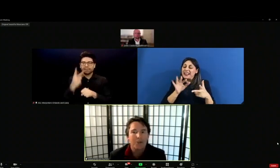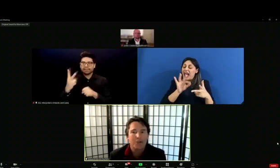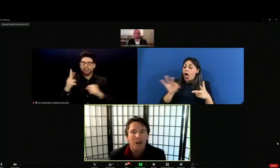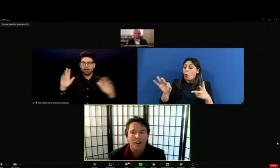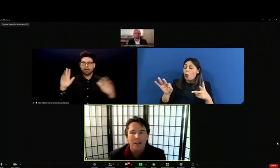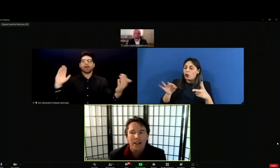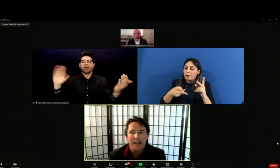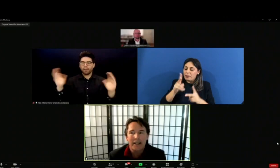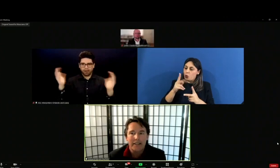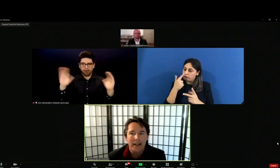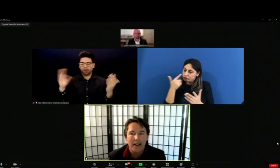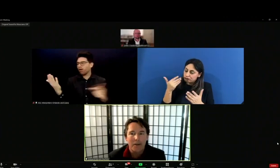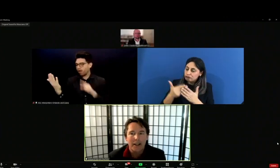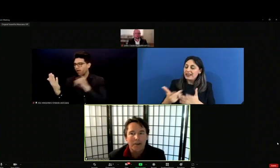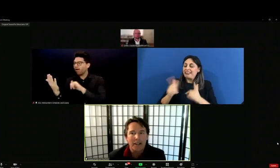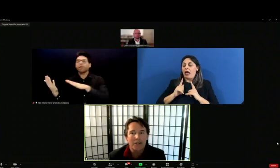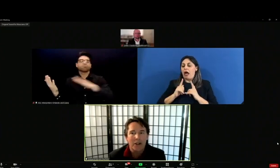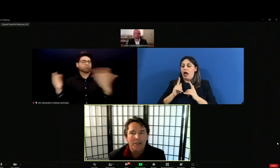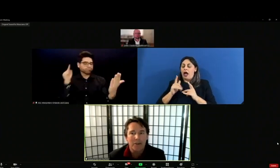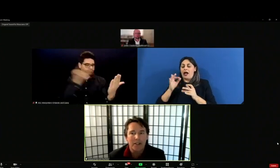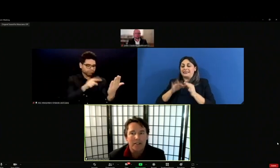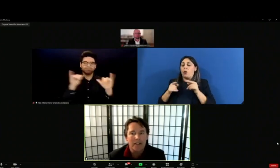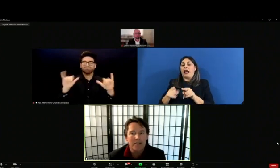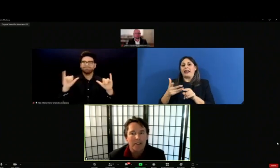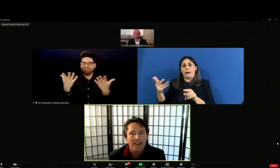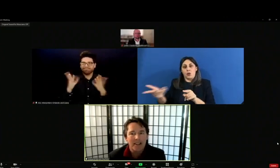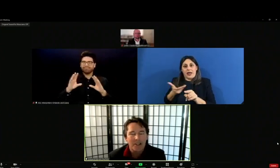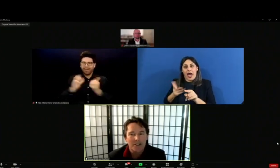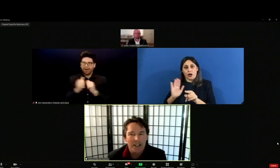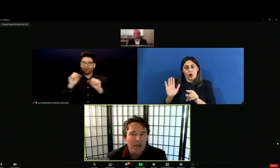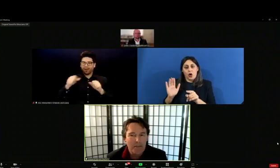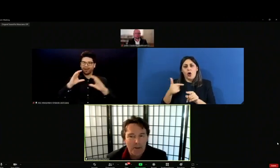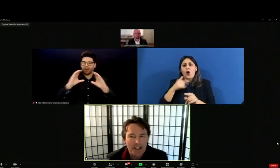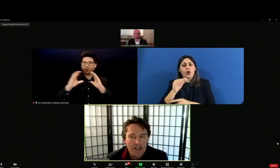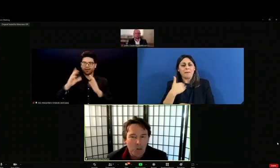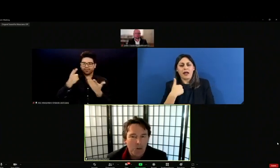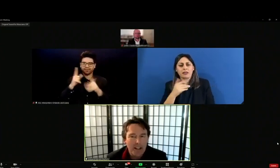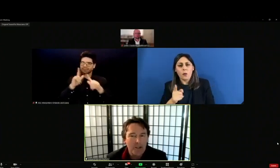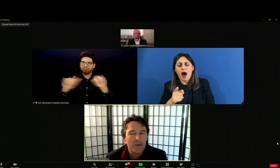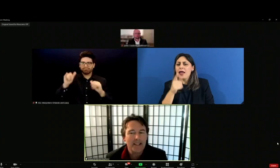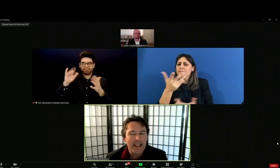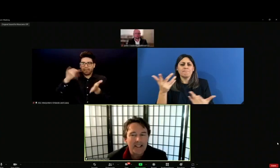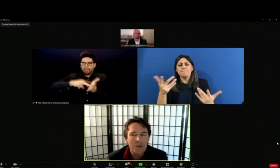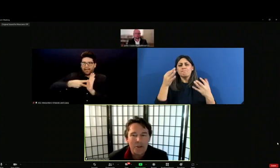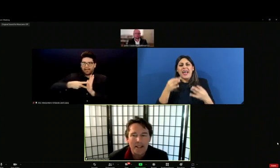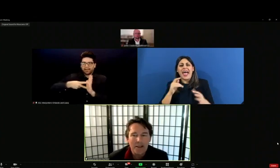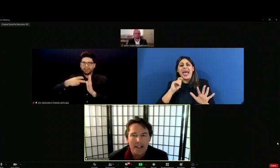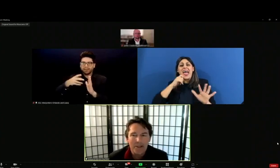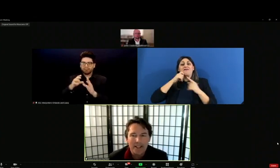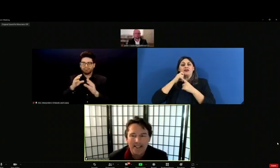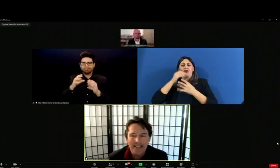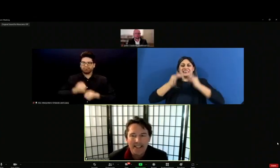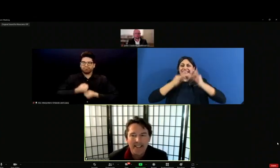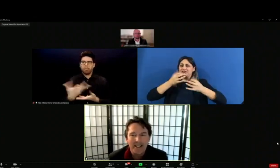sign languages are in getting meanings across simultaneously. And so that's my question is, what exactly do you mean